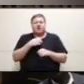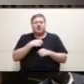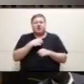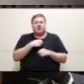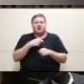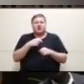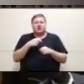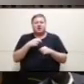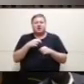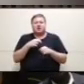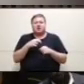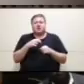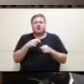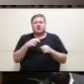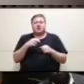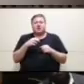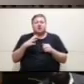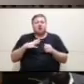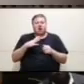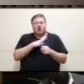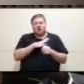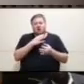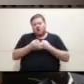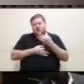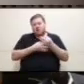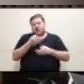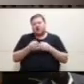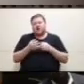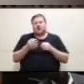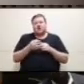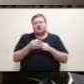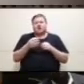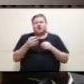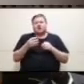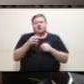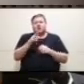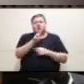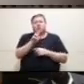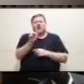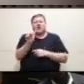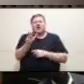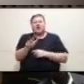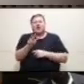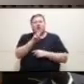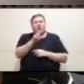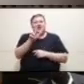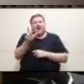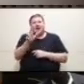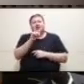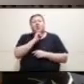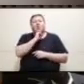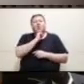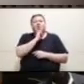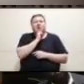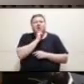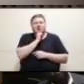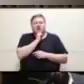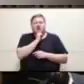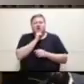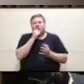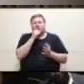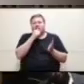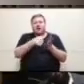council into confidence, and then on the 28th August, remember in the letter